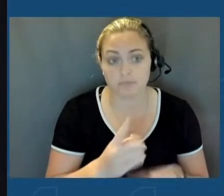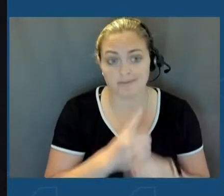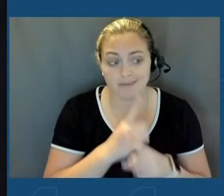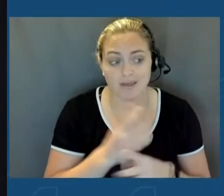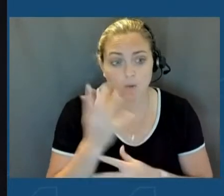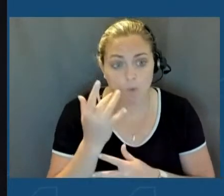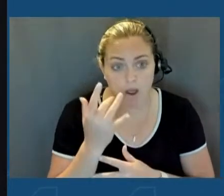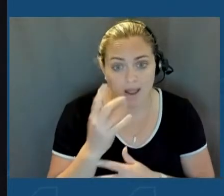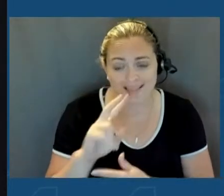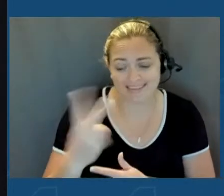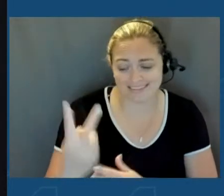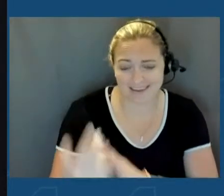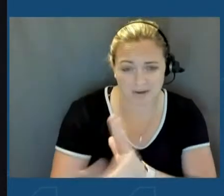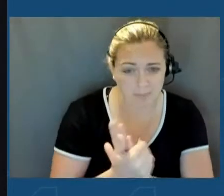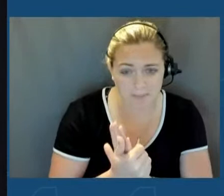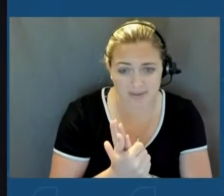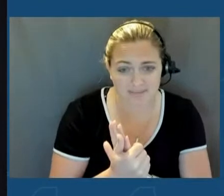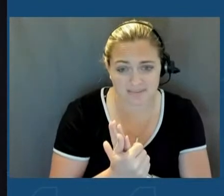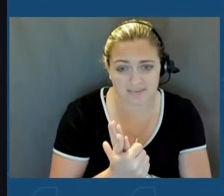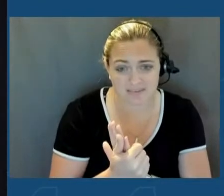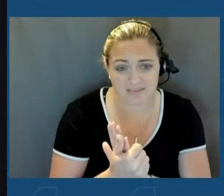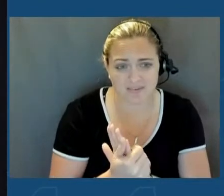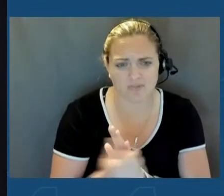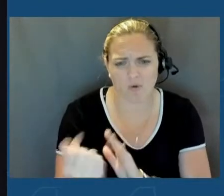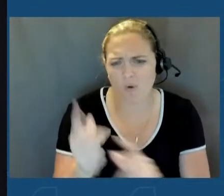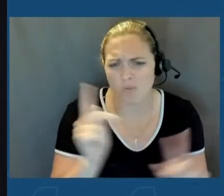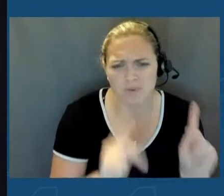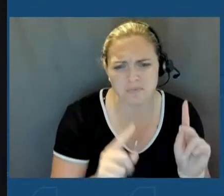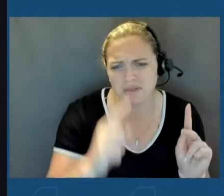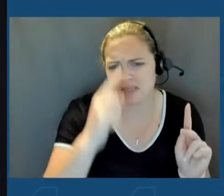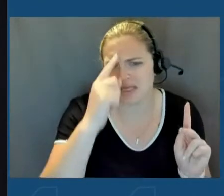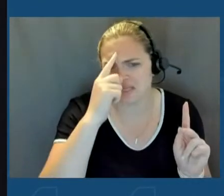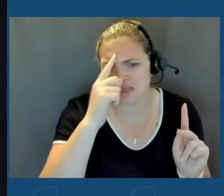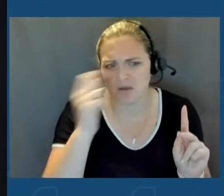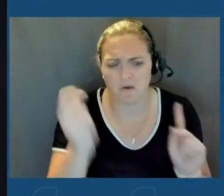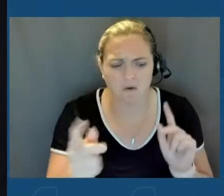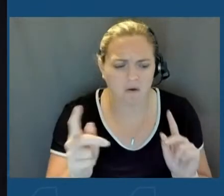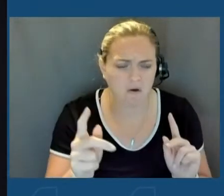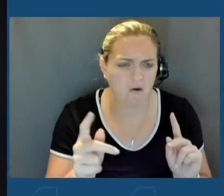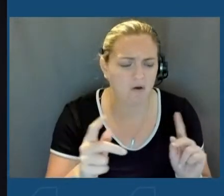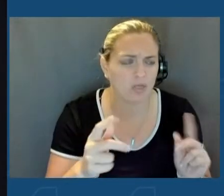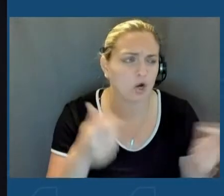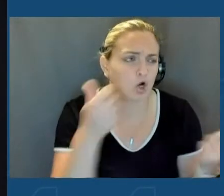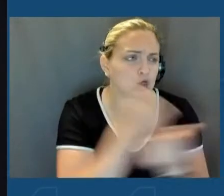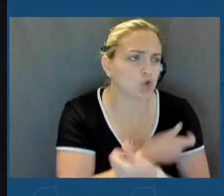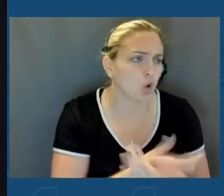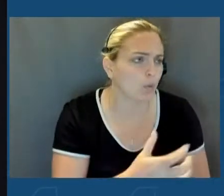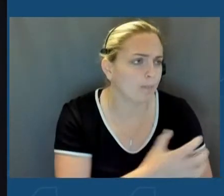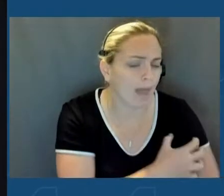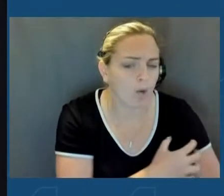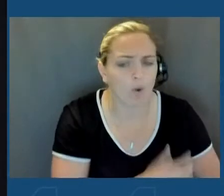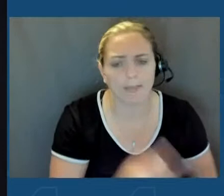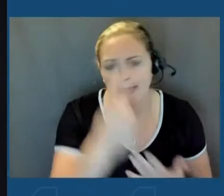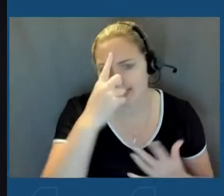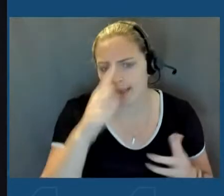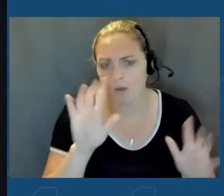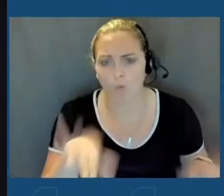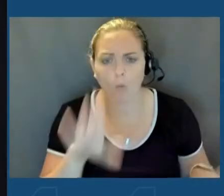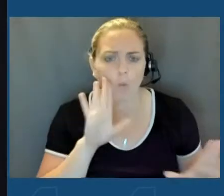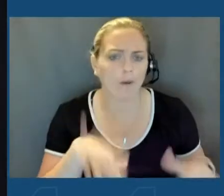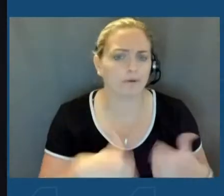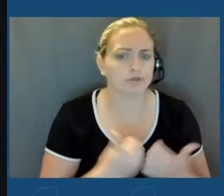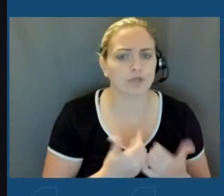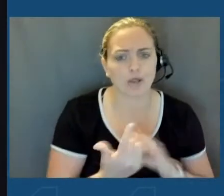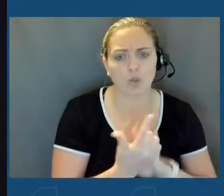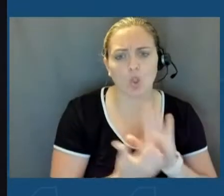Second Amendment, to all those who think, all those drunk with power who think that they will challenge these